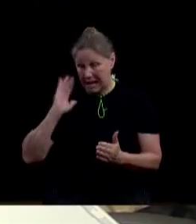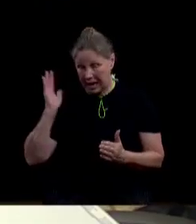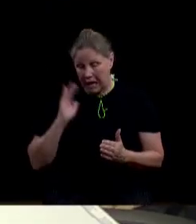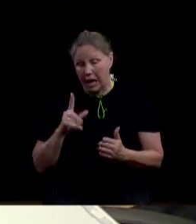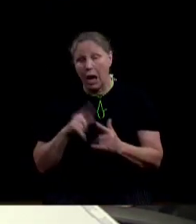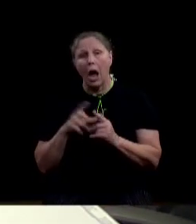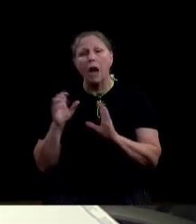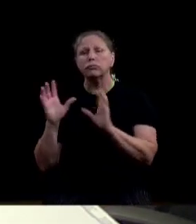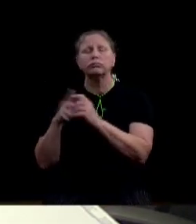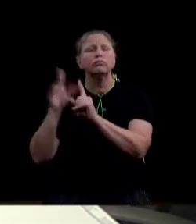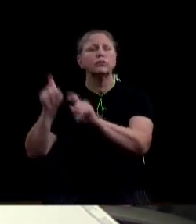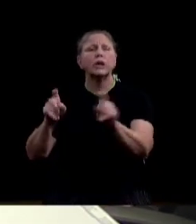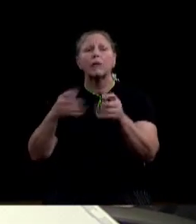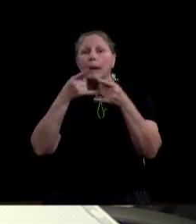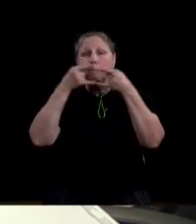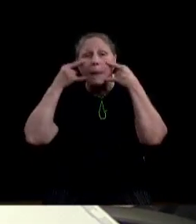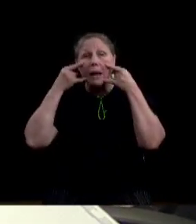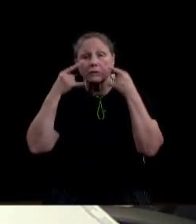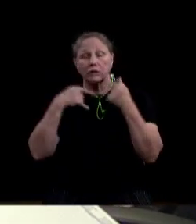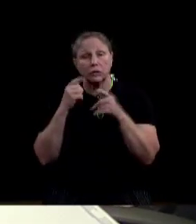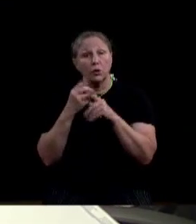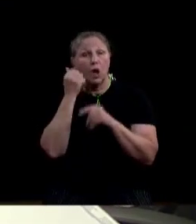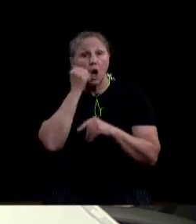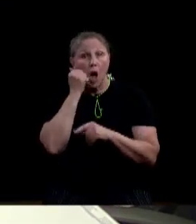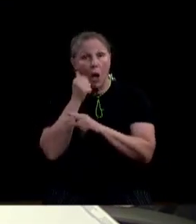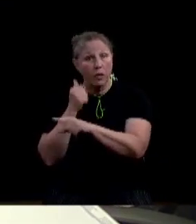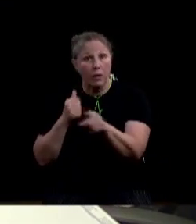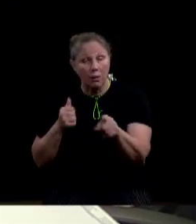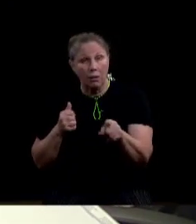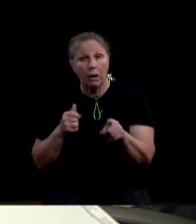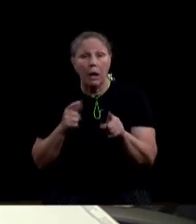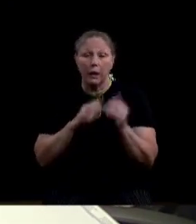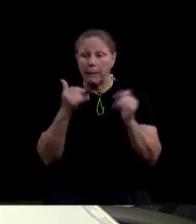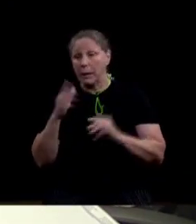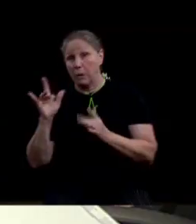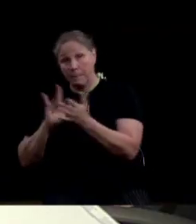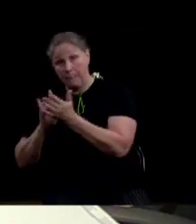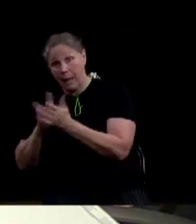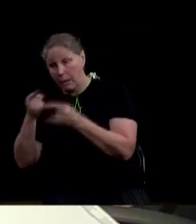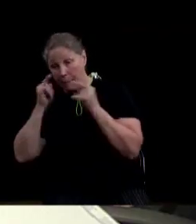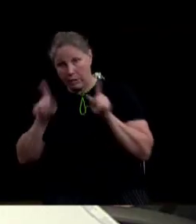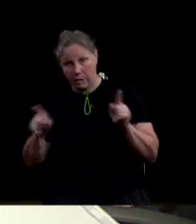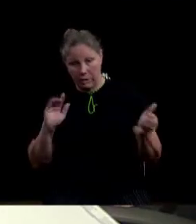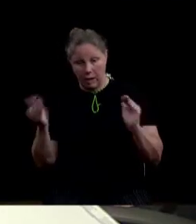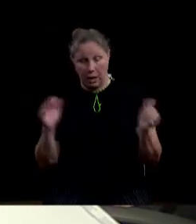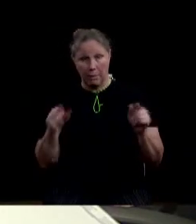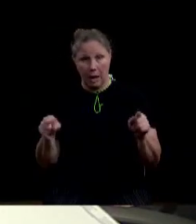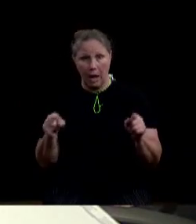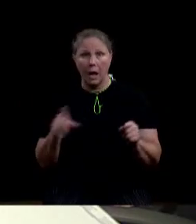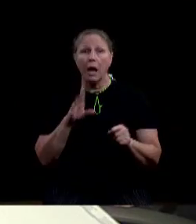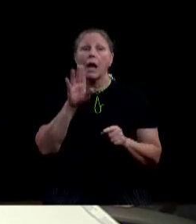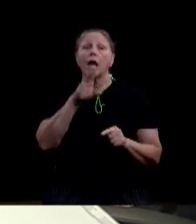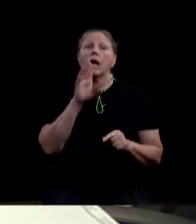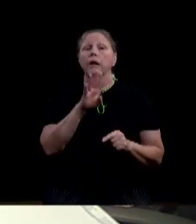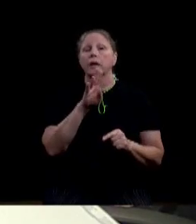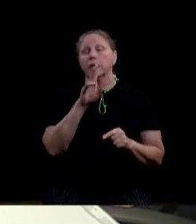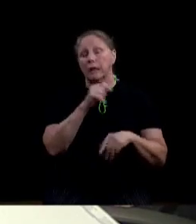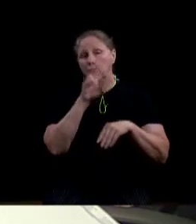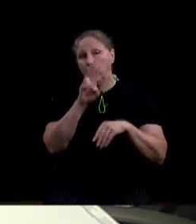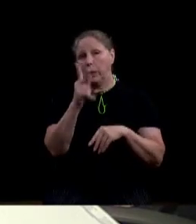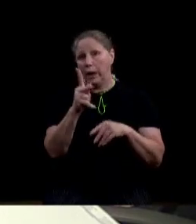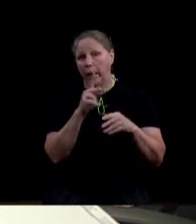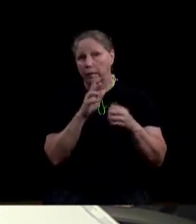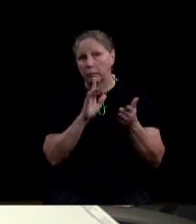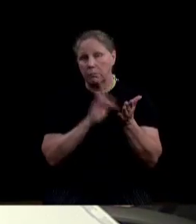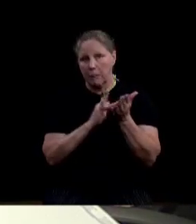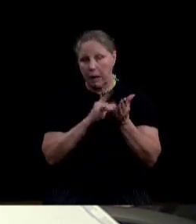compared with medical masks in healthcare workers was published in the British Medical Journal stating, moisture retention, reuse of